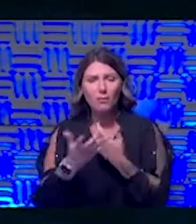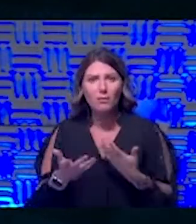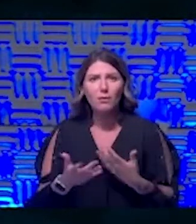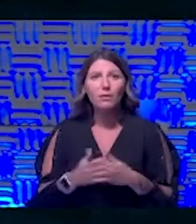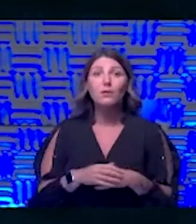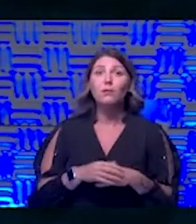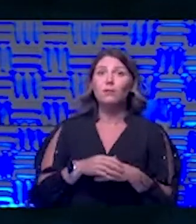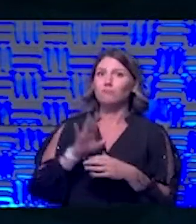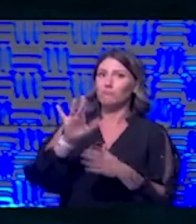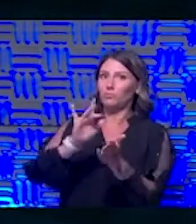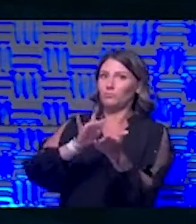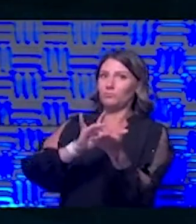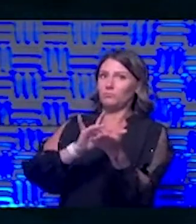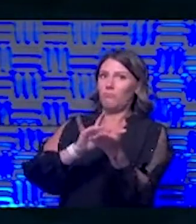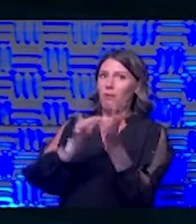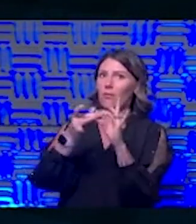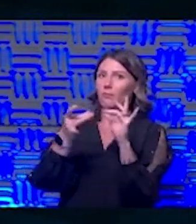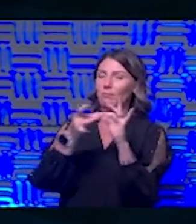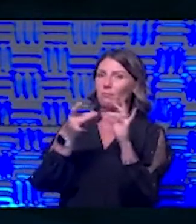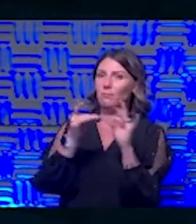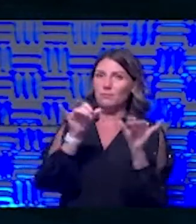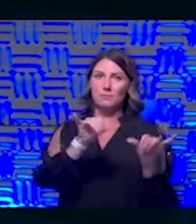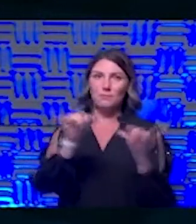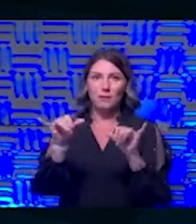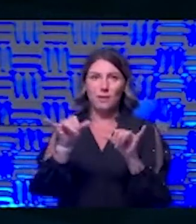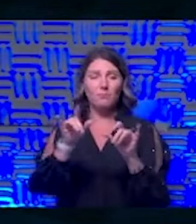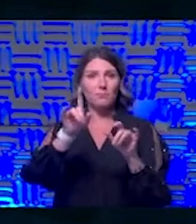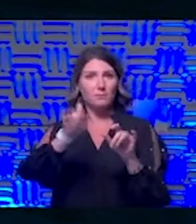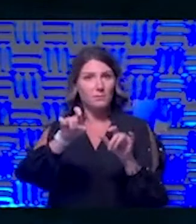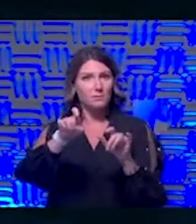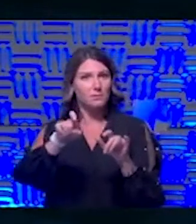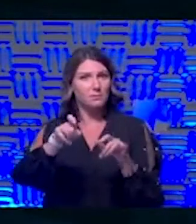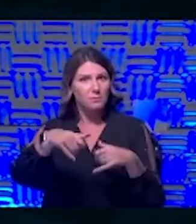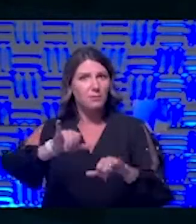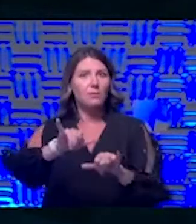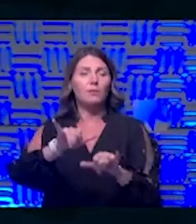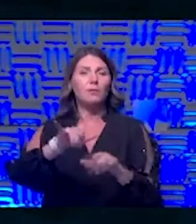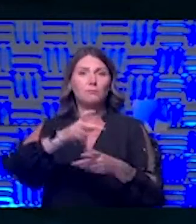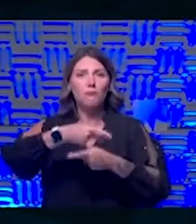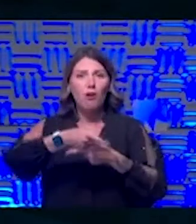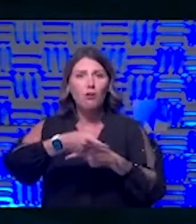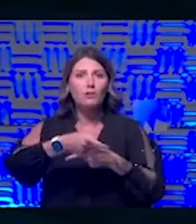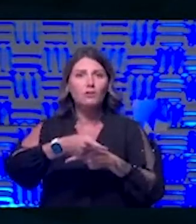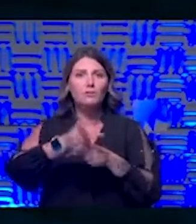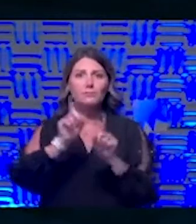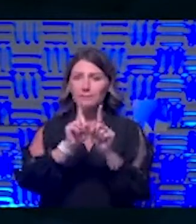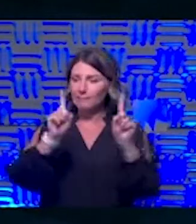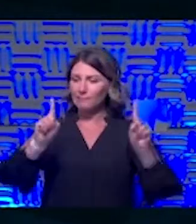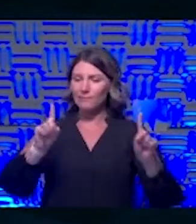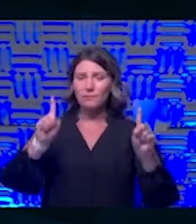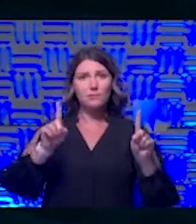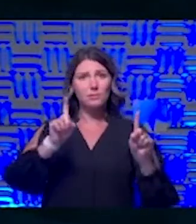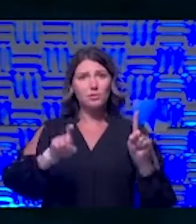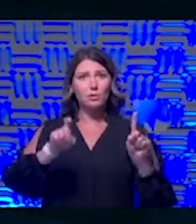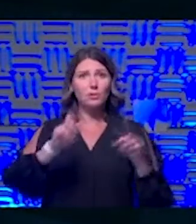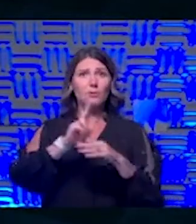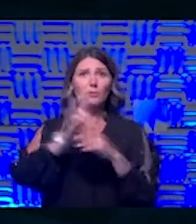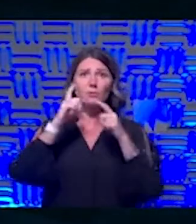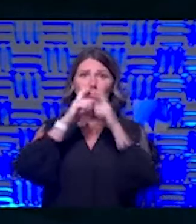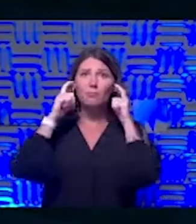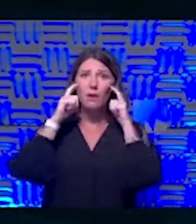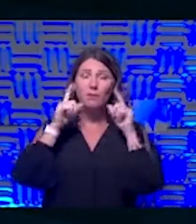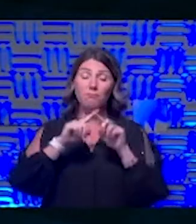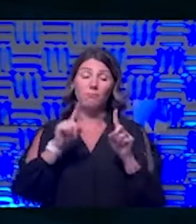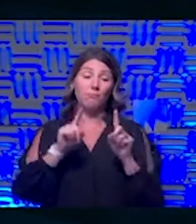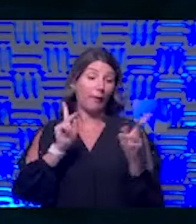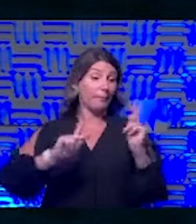think that everything is still, supposed to be cautious, supposed to be distant, supposed to be wearing masks. But people have just kind of decided